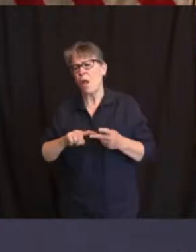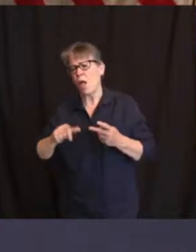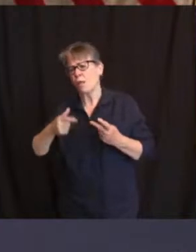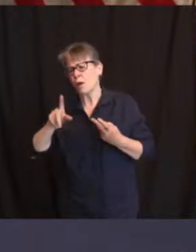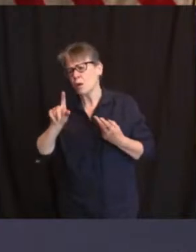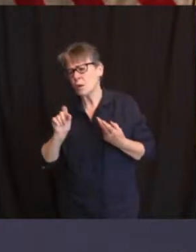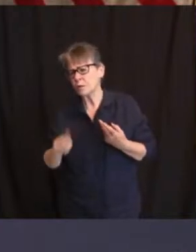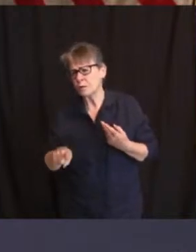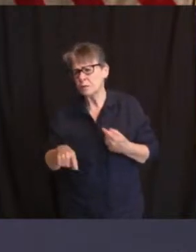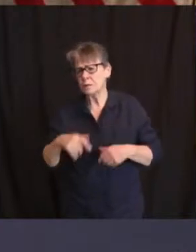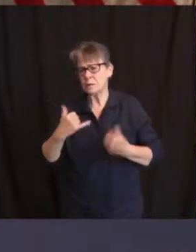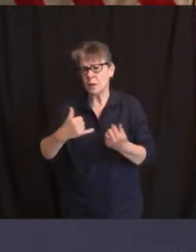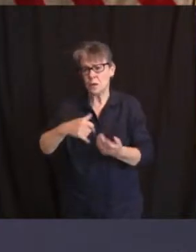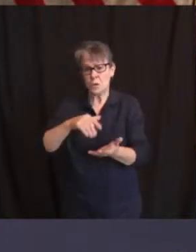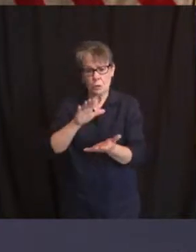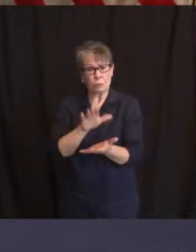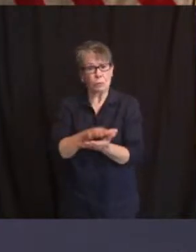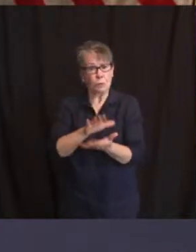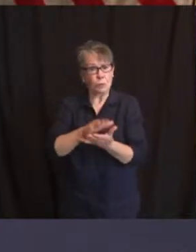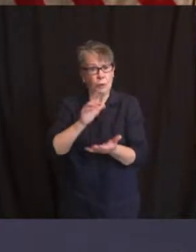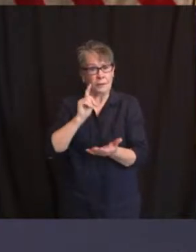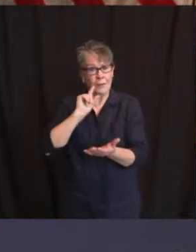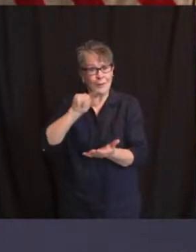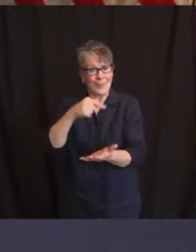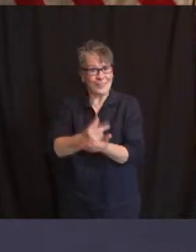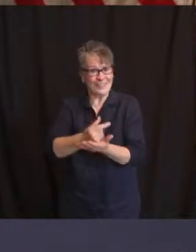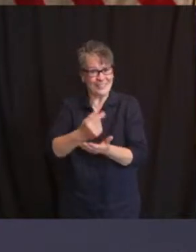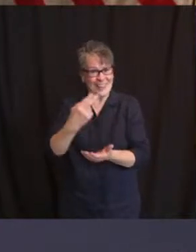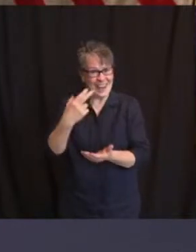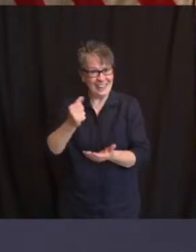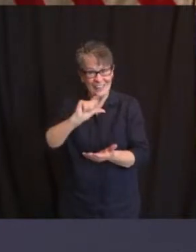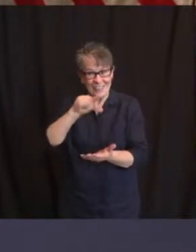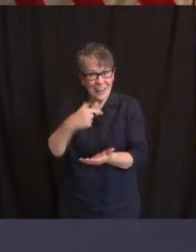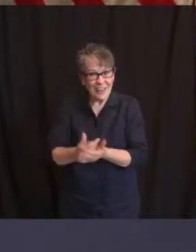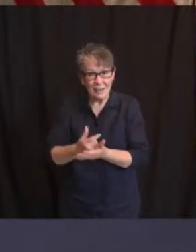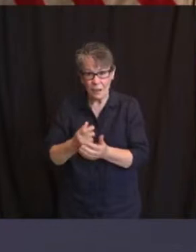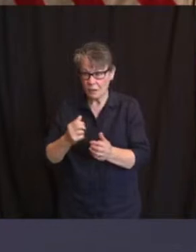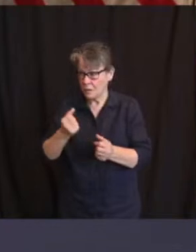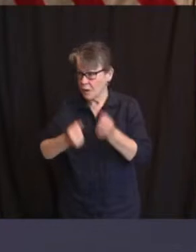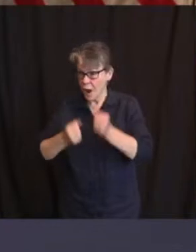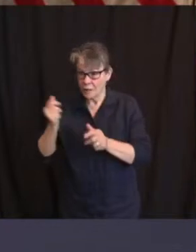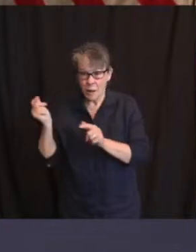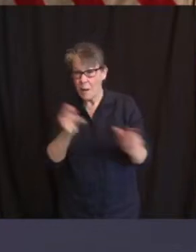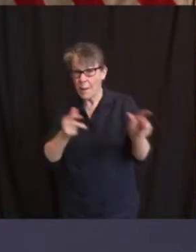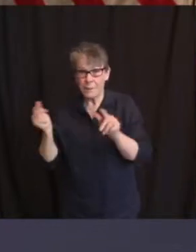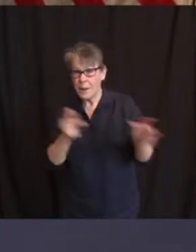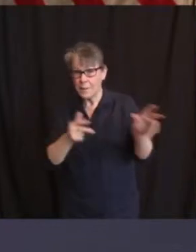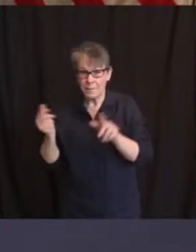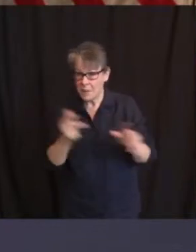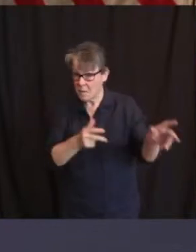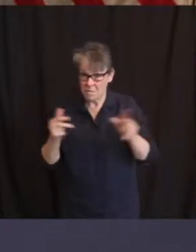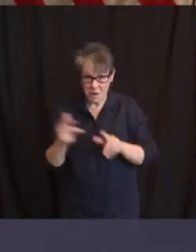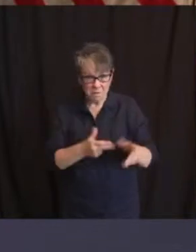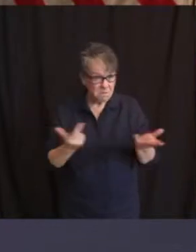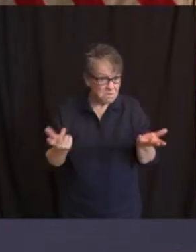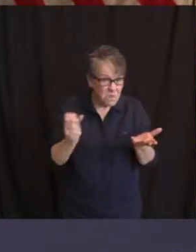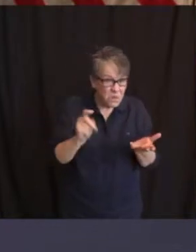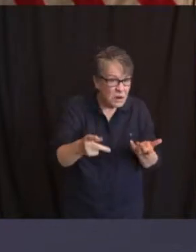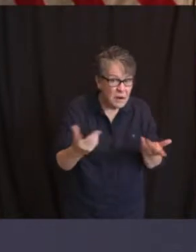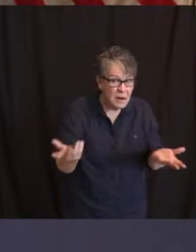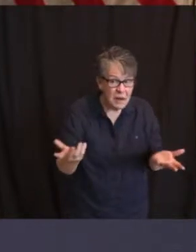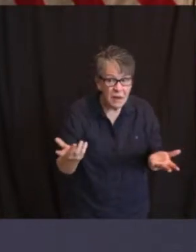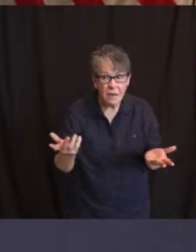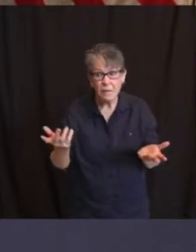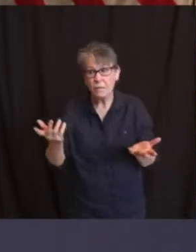that. You mentioned an announcement on elective procedures coming later this week. Just curious about what else you folks are looking to announce in terms